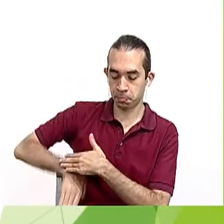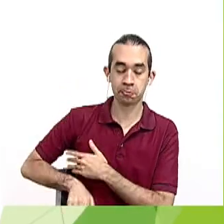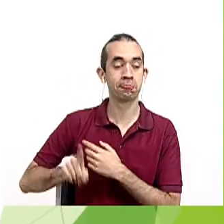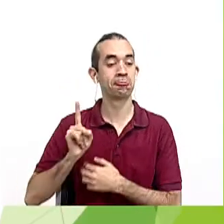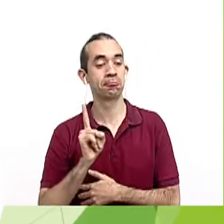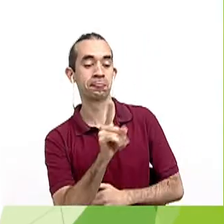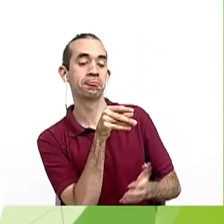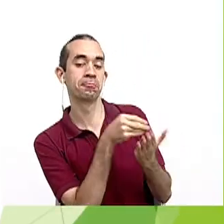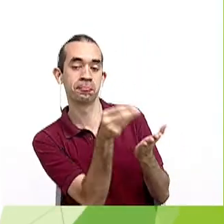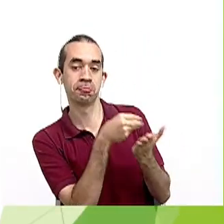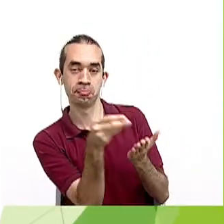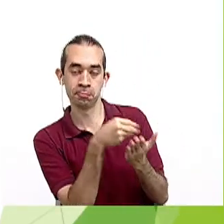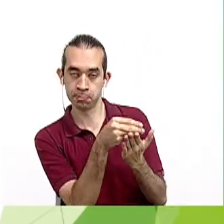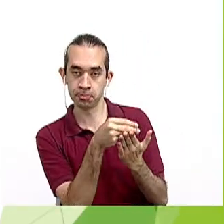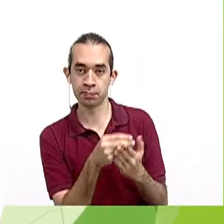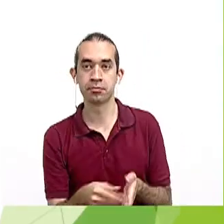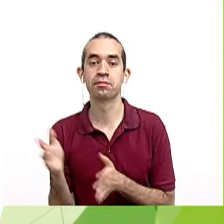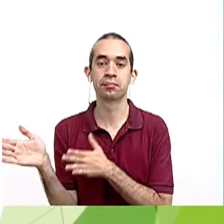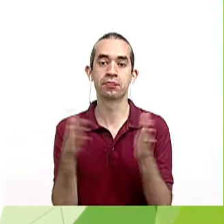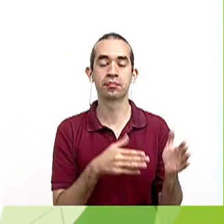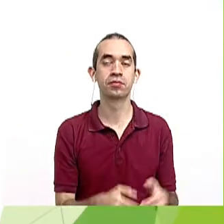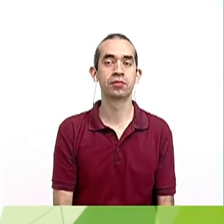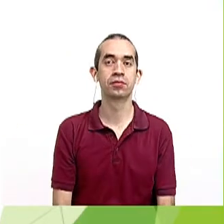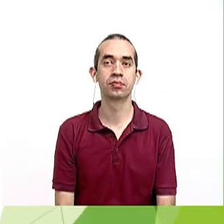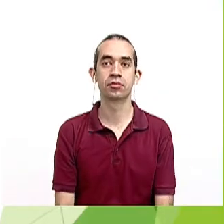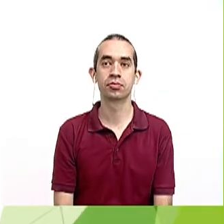what you want to buy. Next,